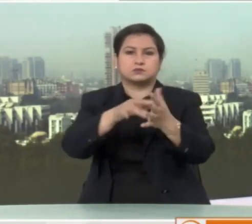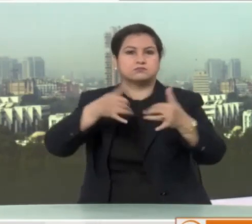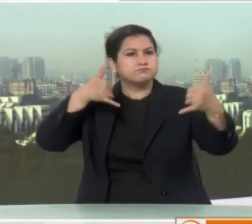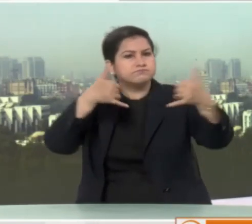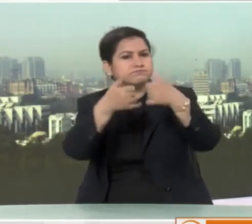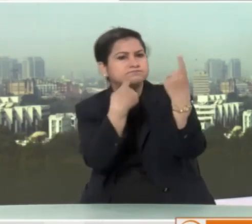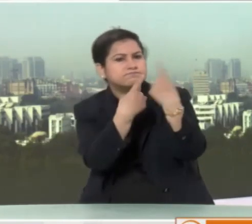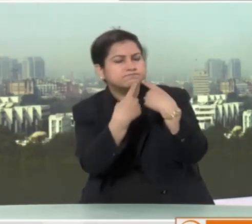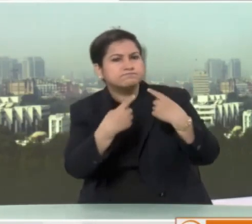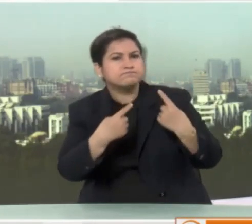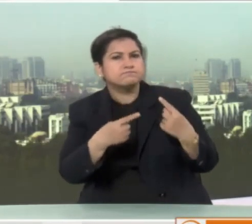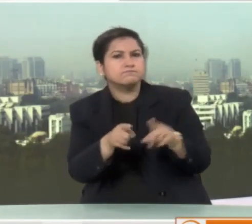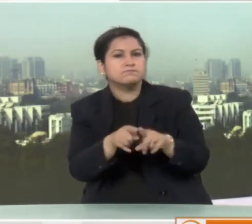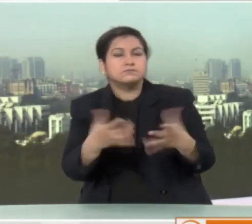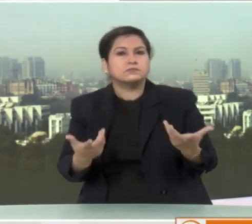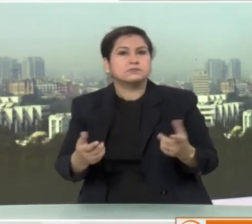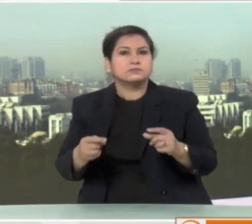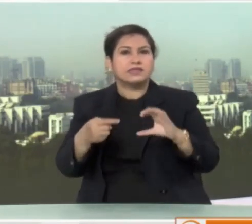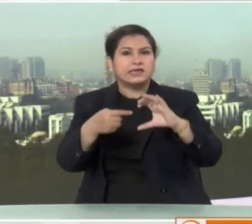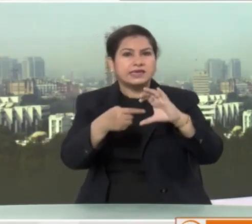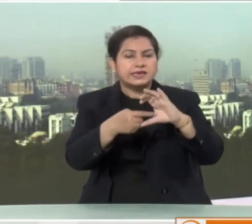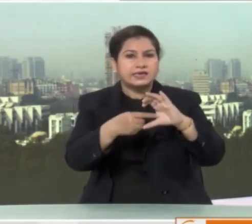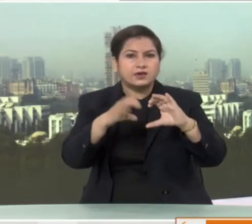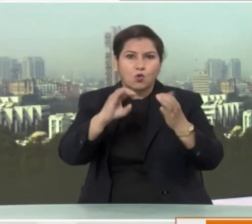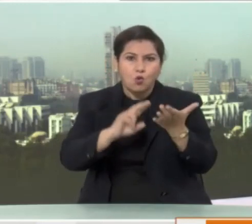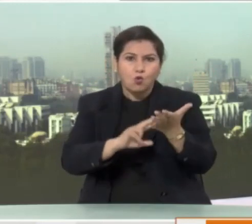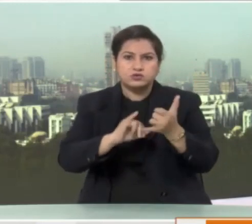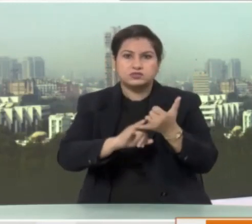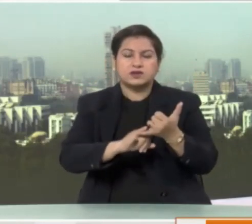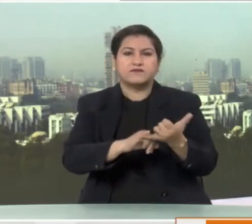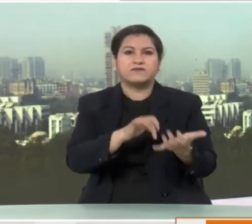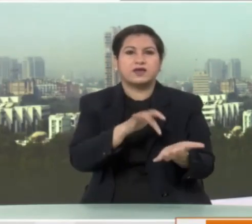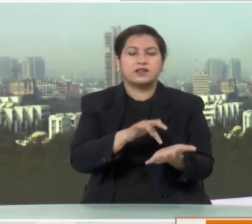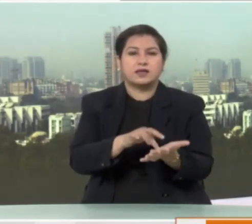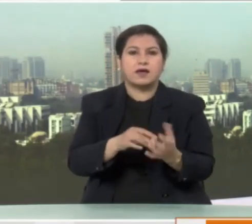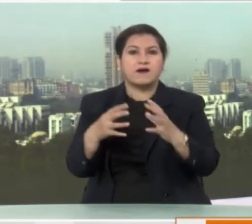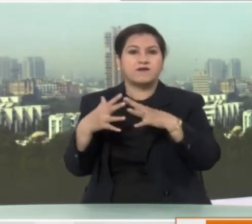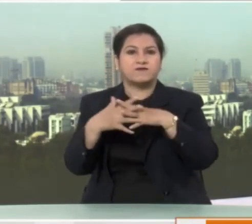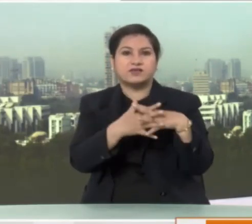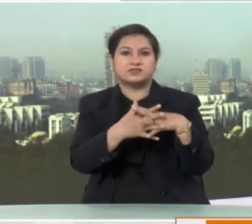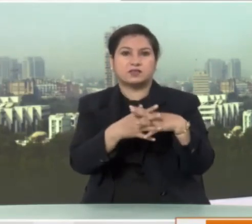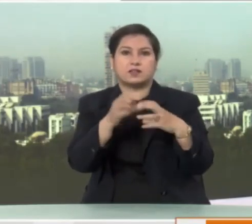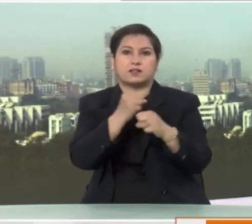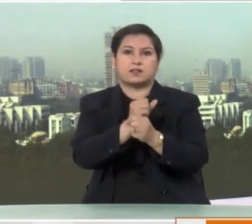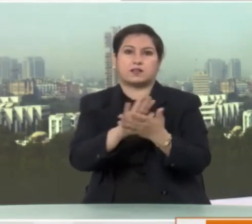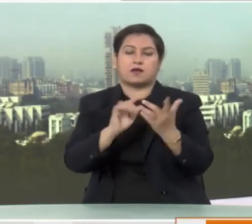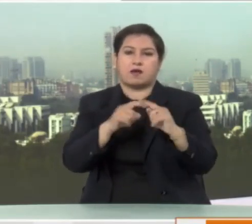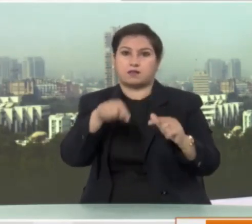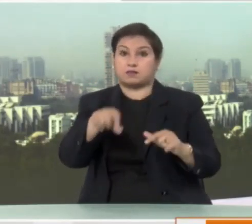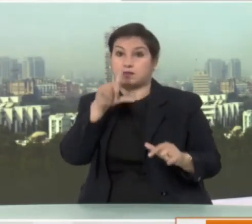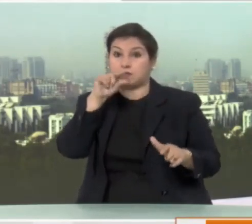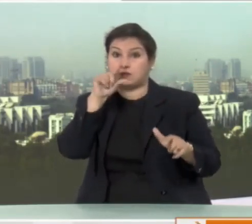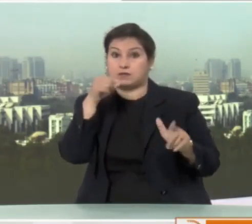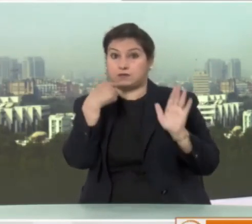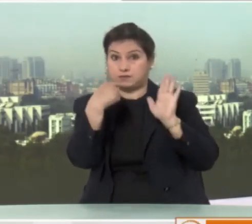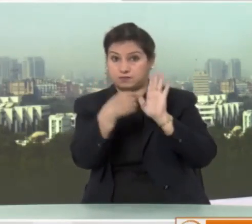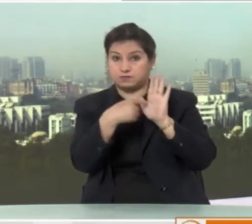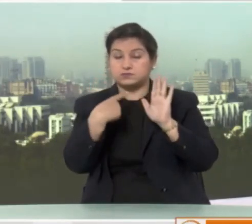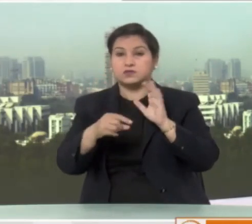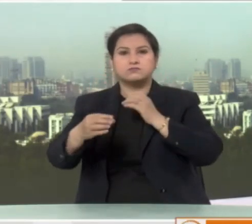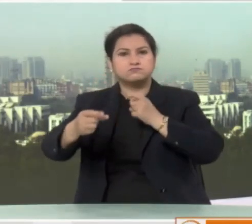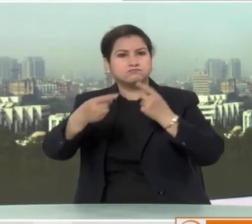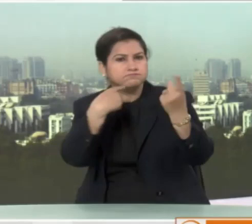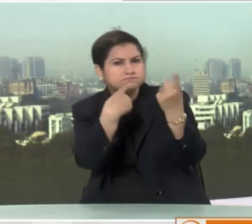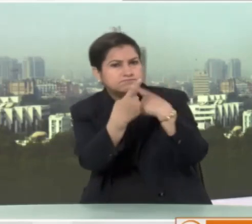on the proposed notification of eco-sensitive area in Western Ghats. He tweeted to say that the interaction